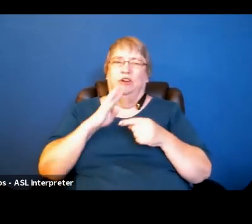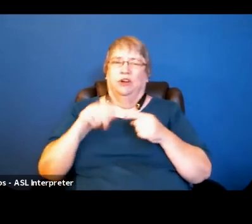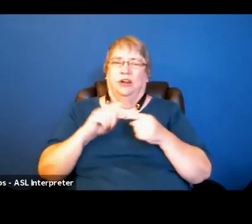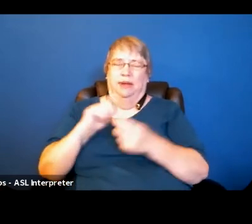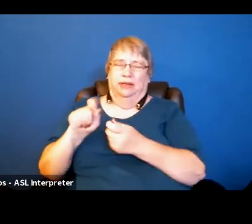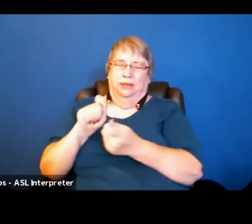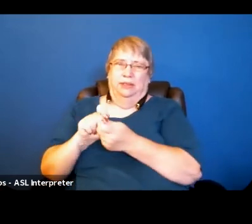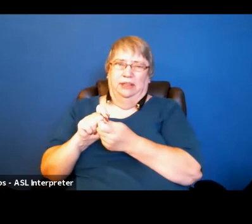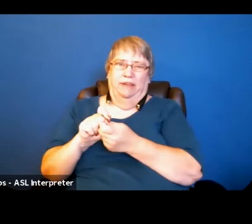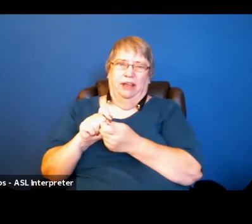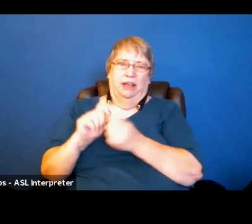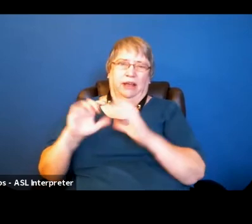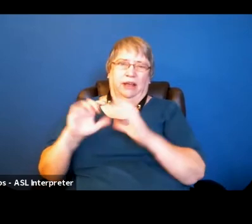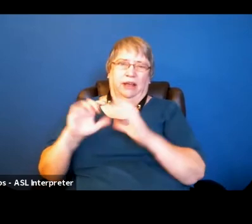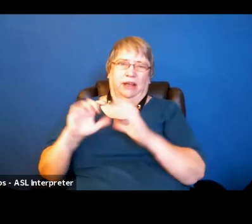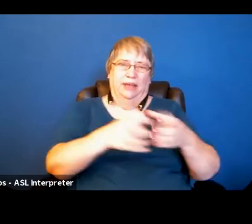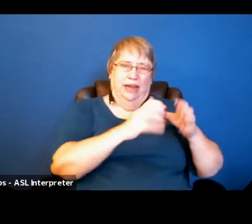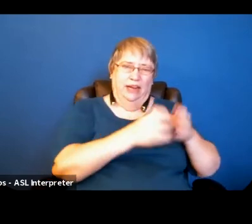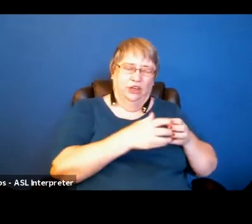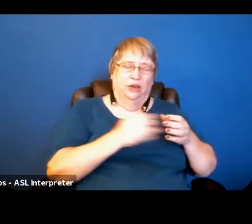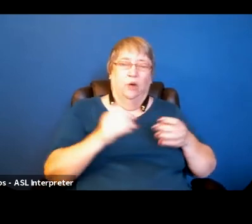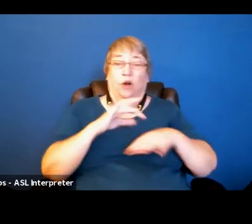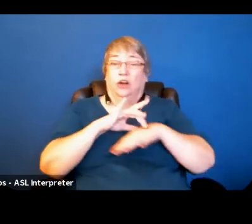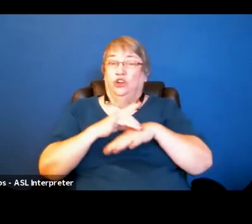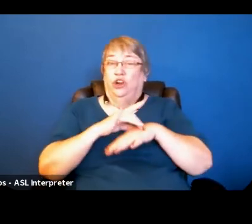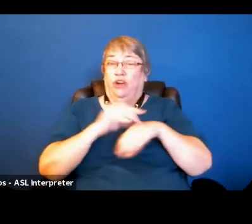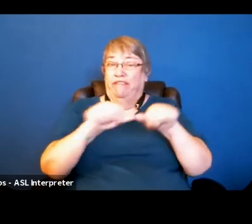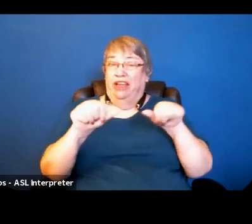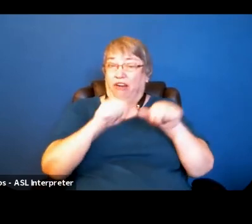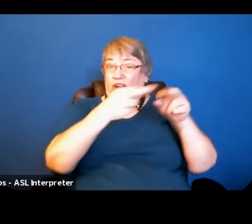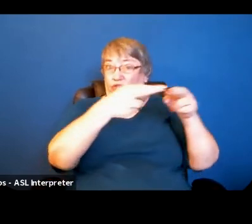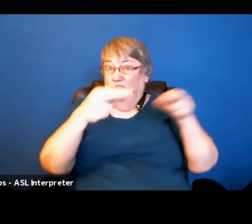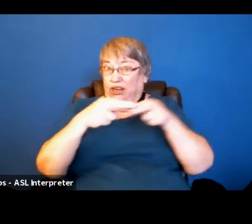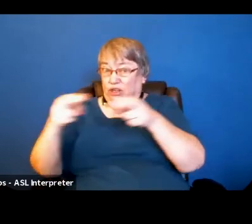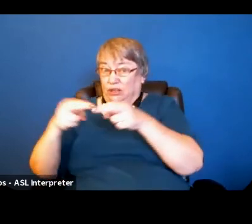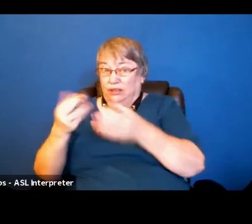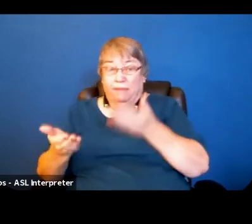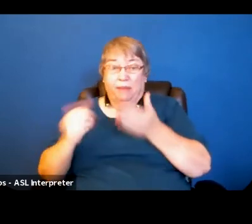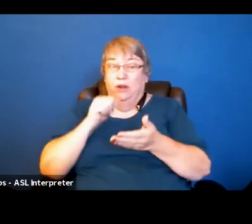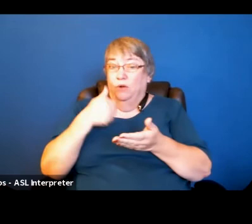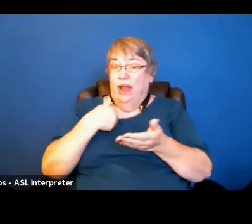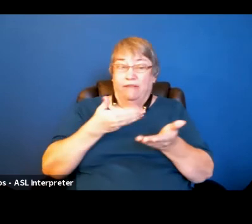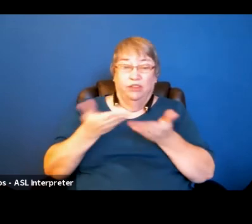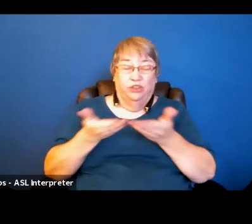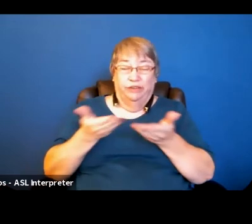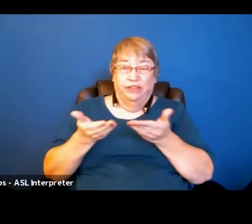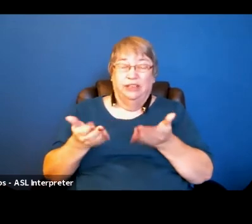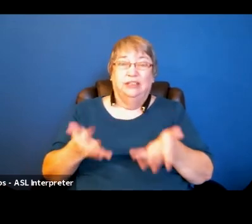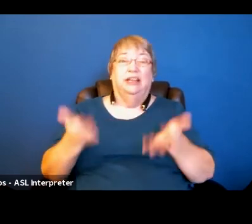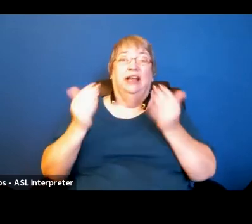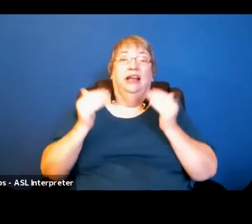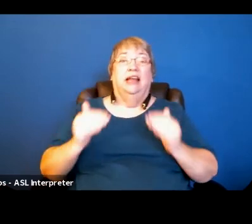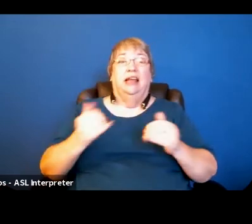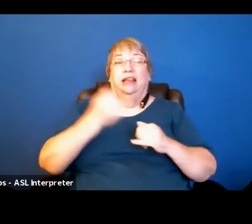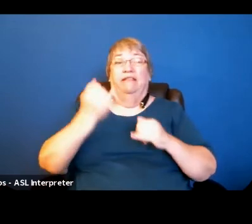populations or geographic catchment areas that may not have the right mix of services. And then finally,